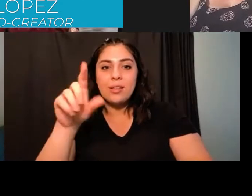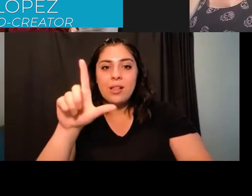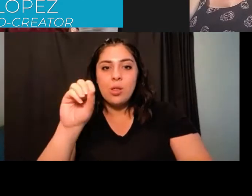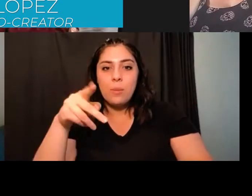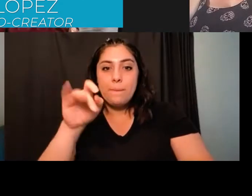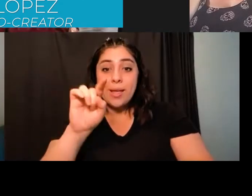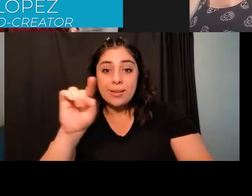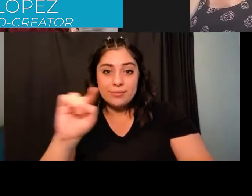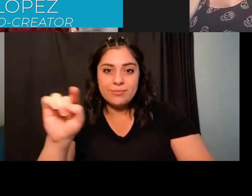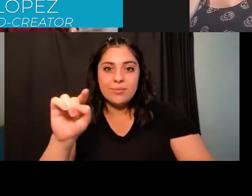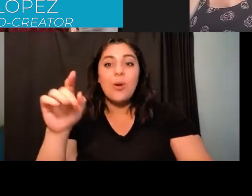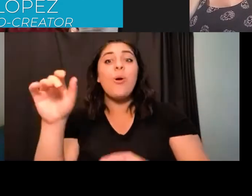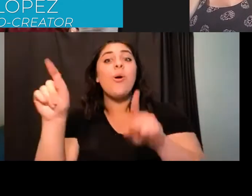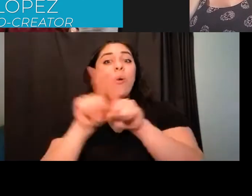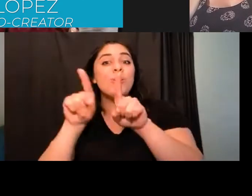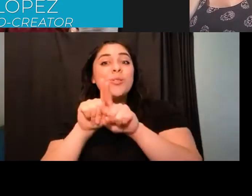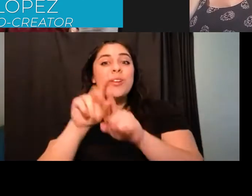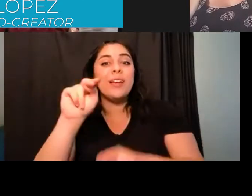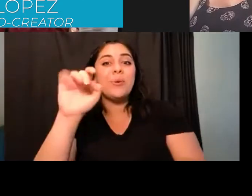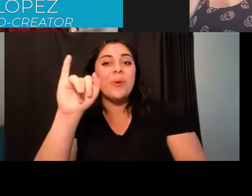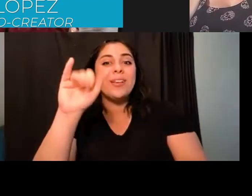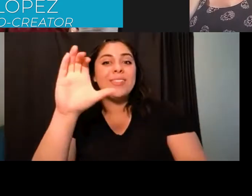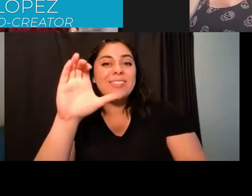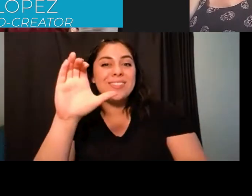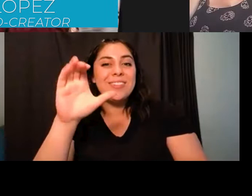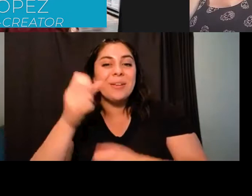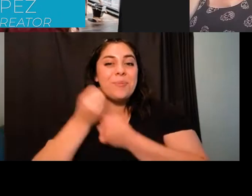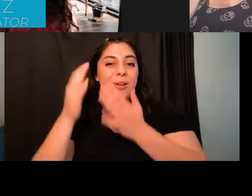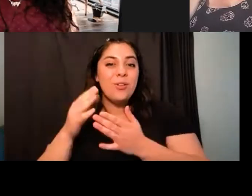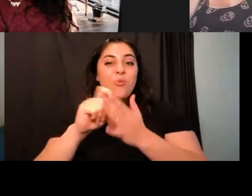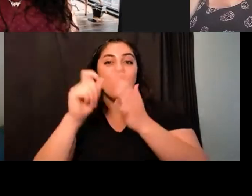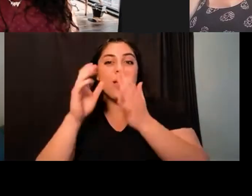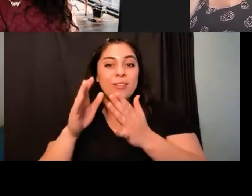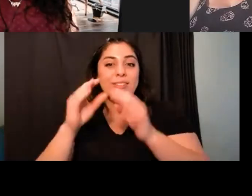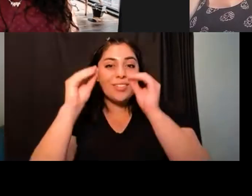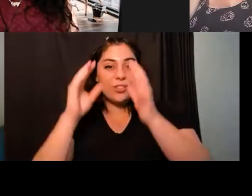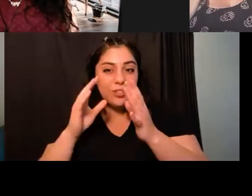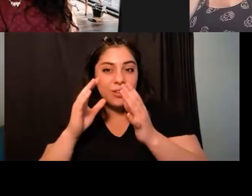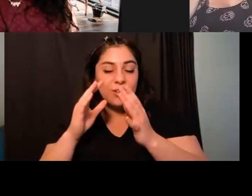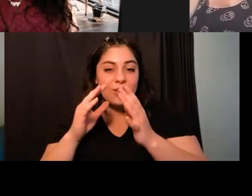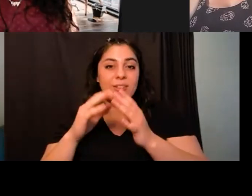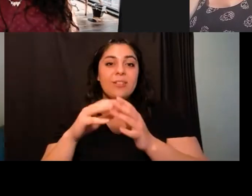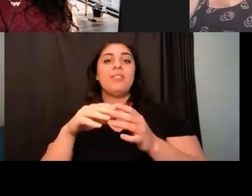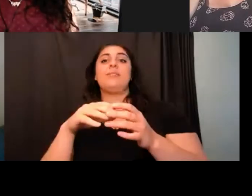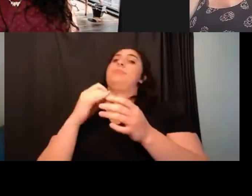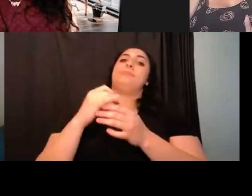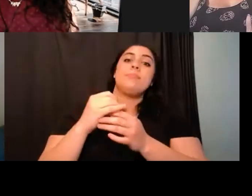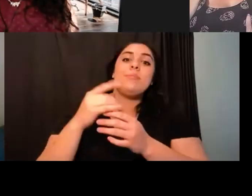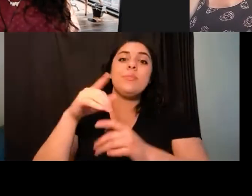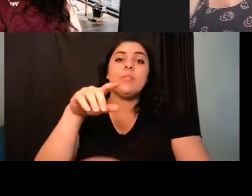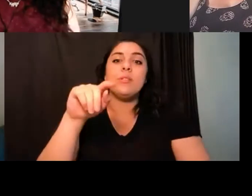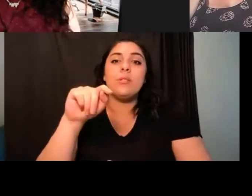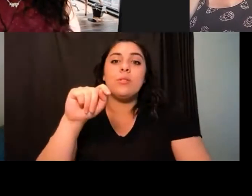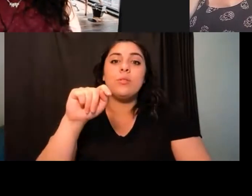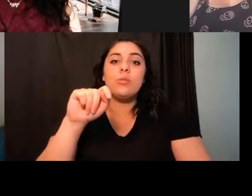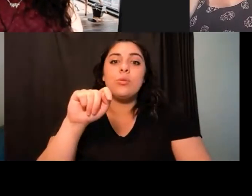City poet. Everybody's from the Big Apple. Writer, educator, author of Jutina Journals, and co-author of Live